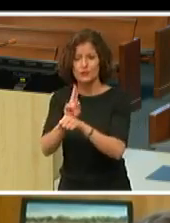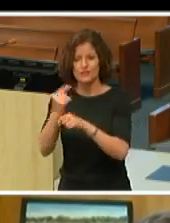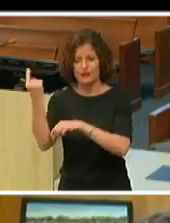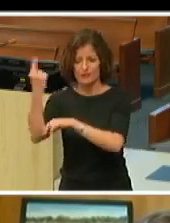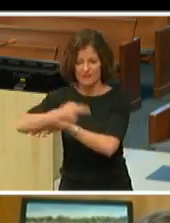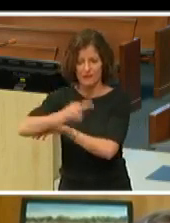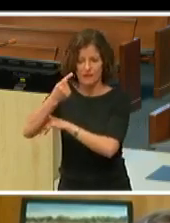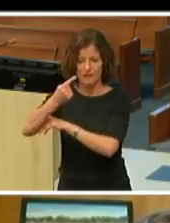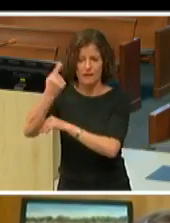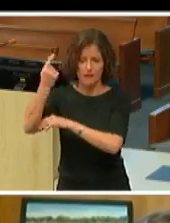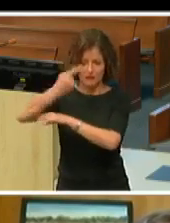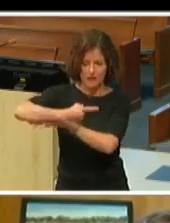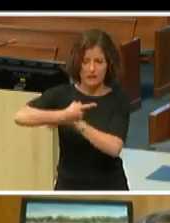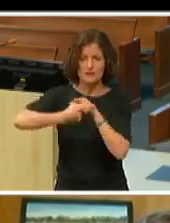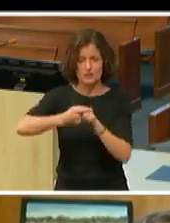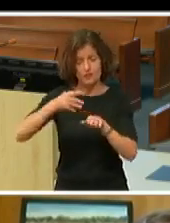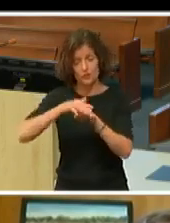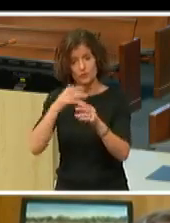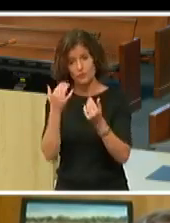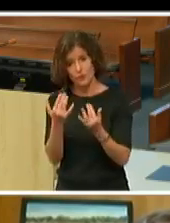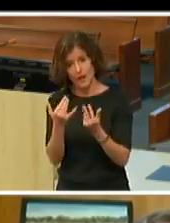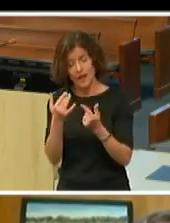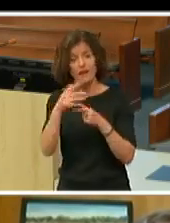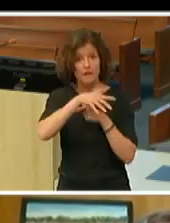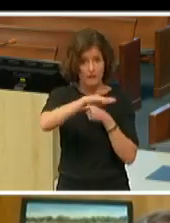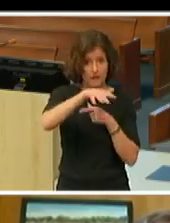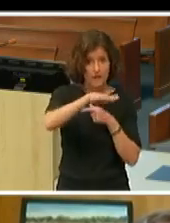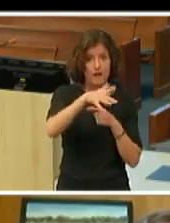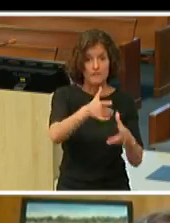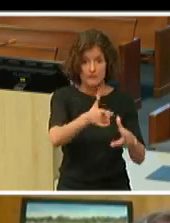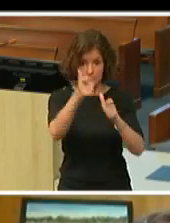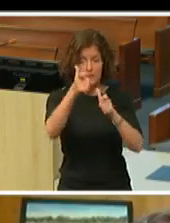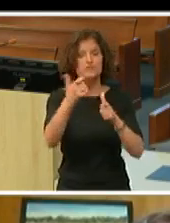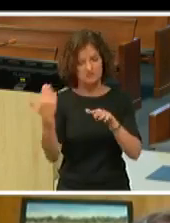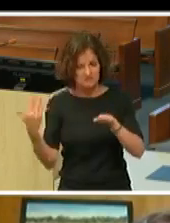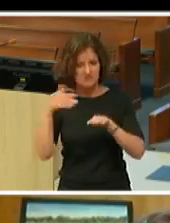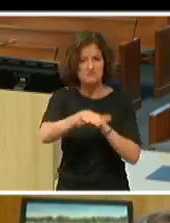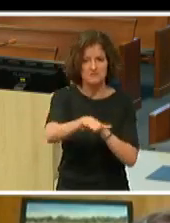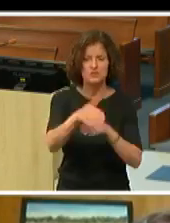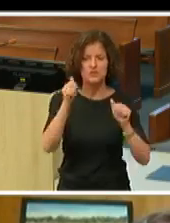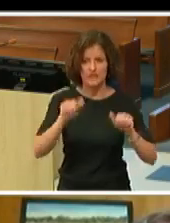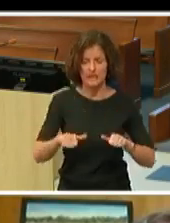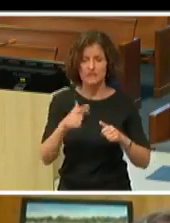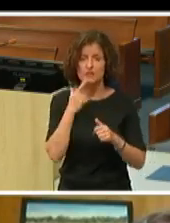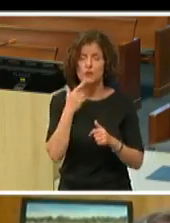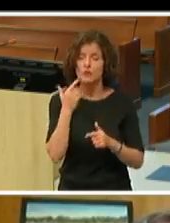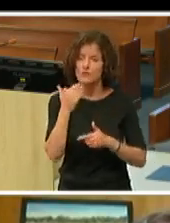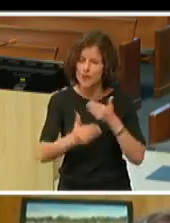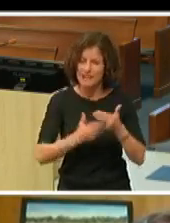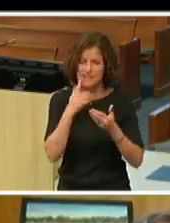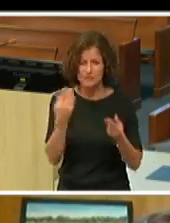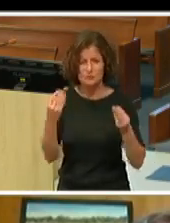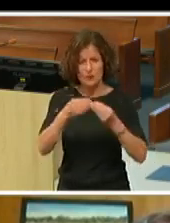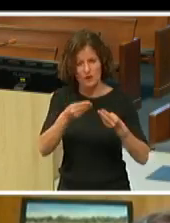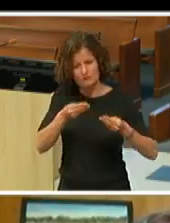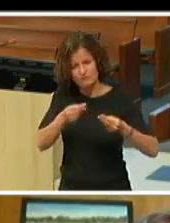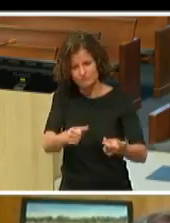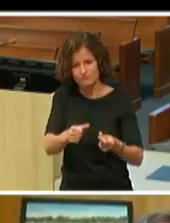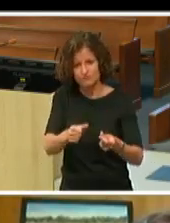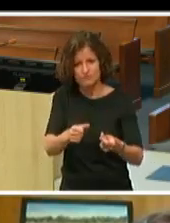of creating some friction at the loading end of things so that the process stays more efficient. And